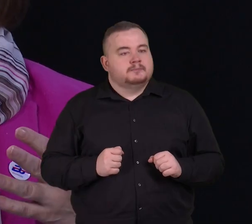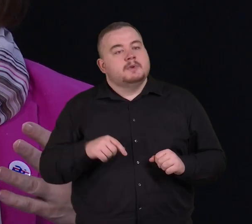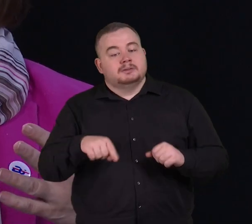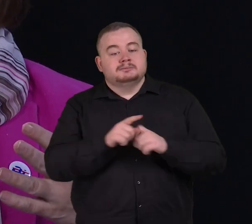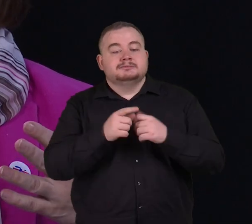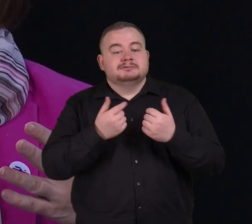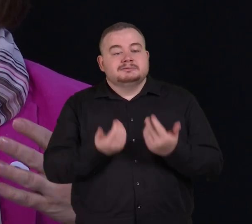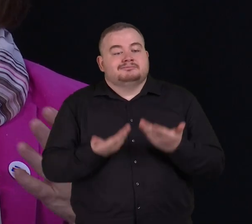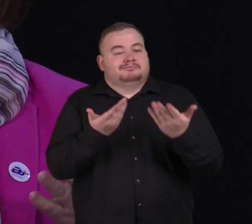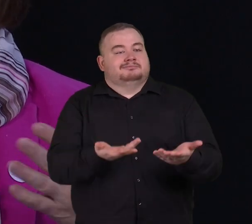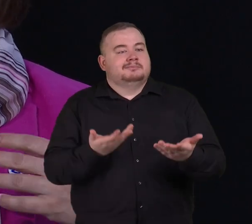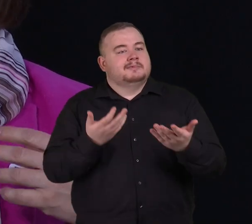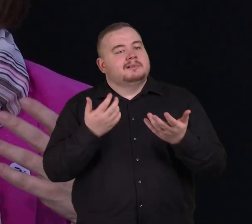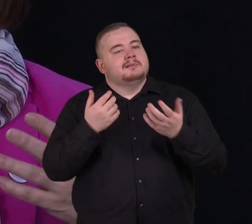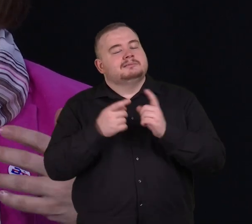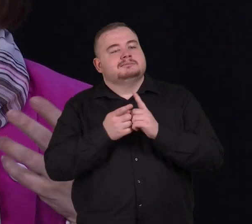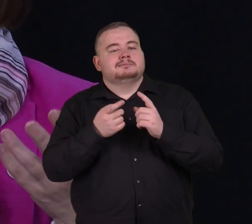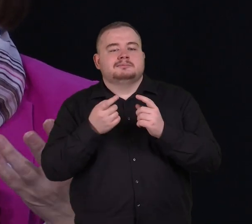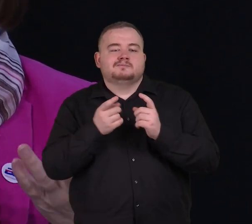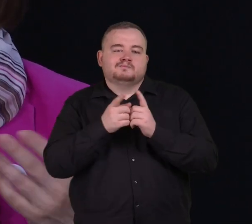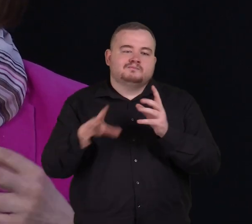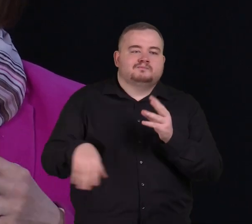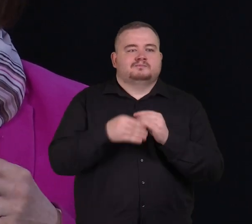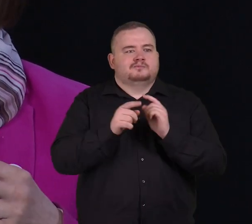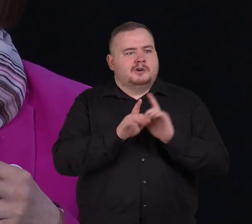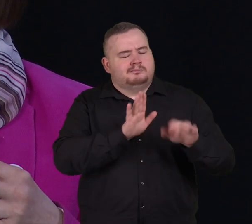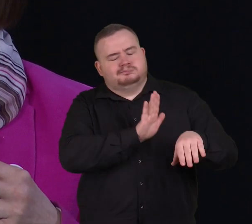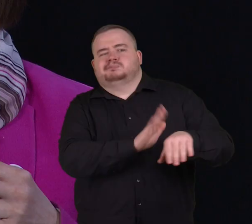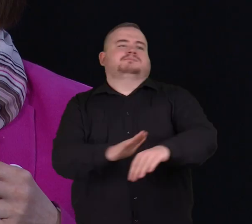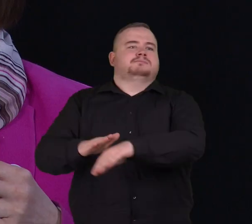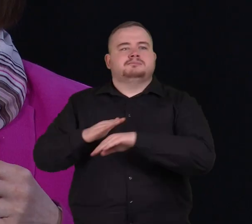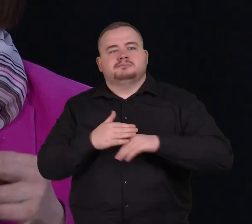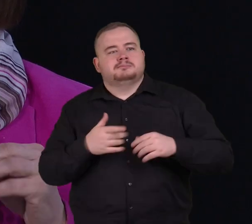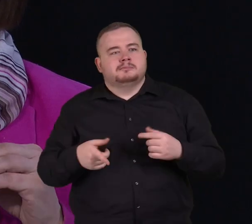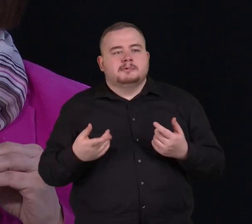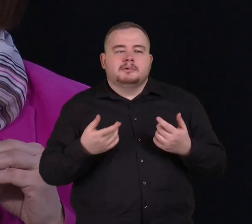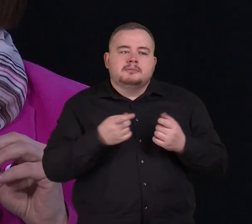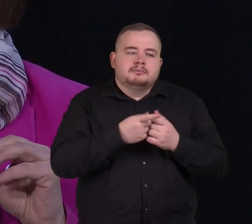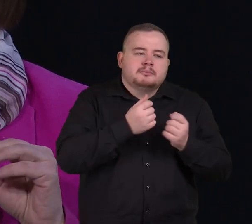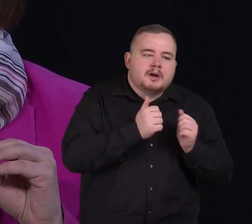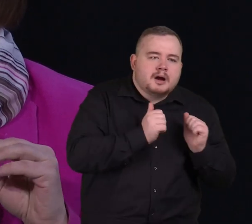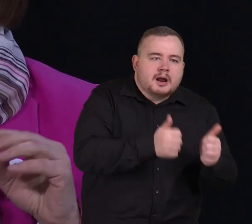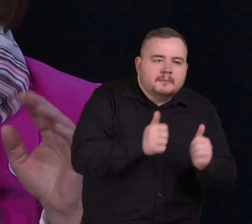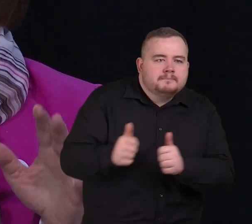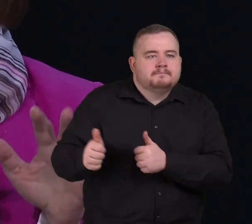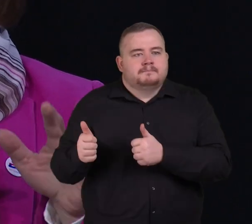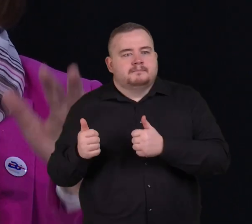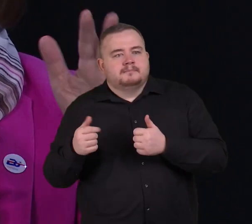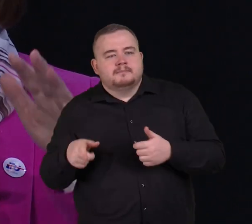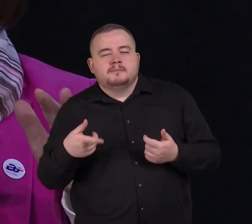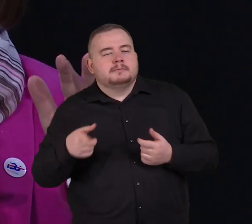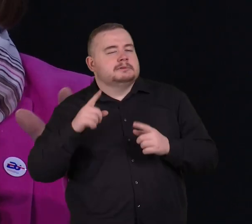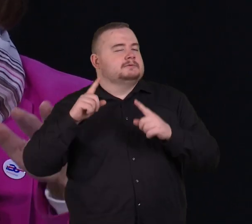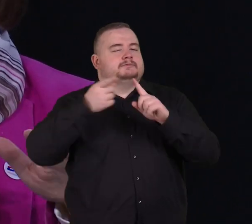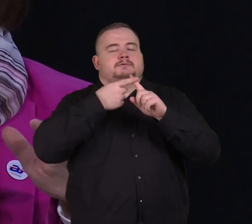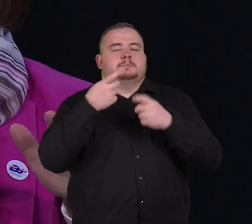them to solve the main problems of these regions, because all